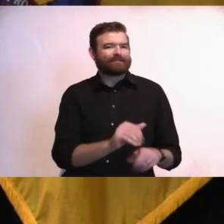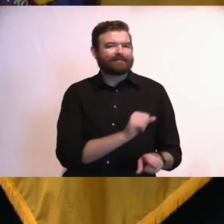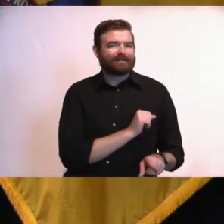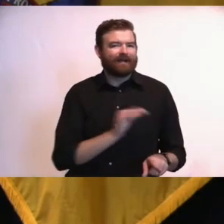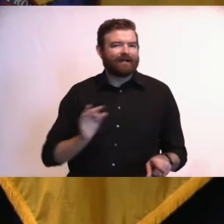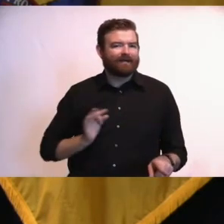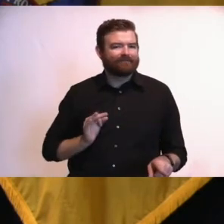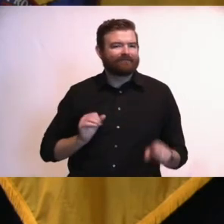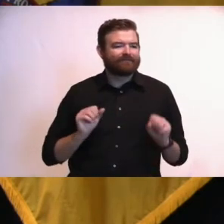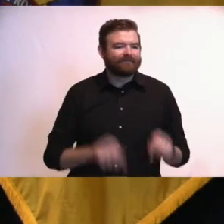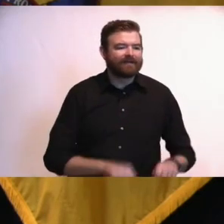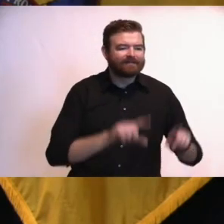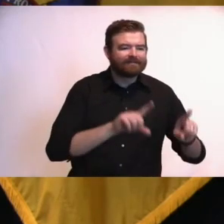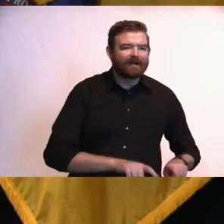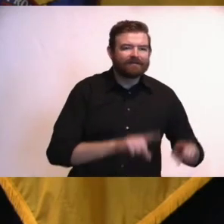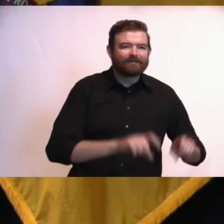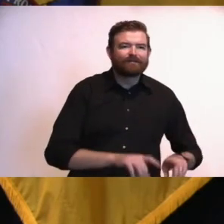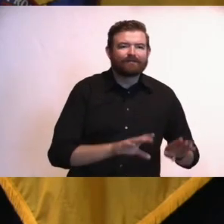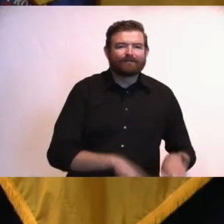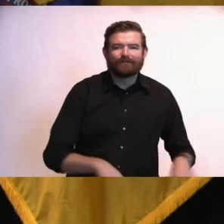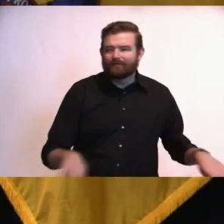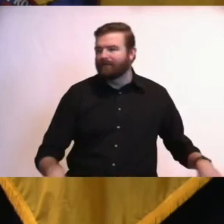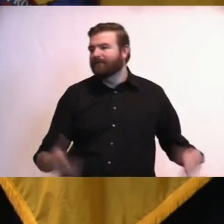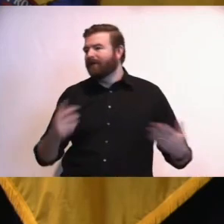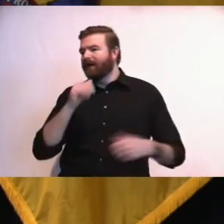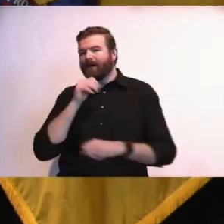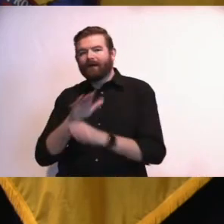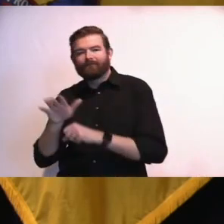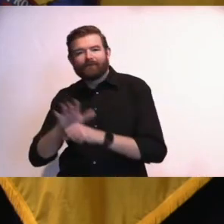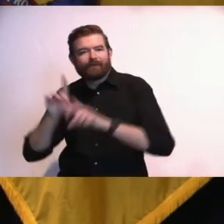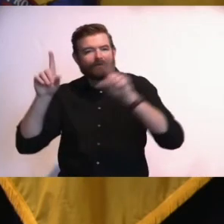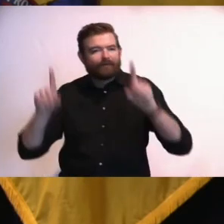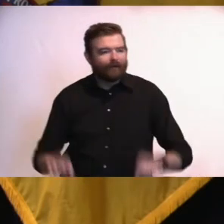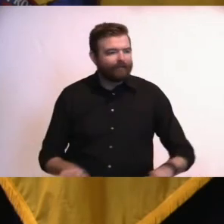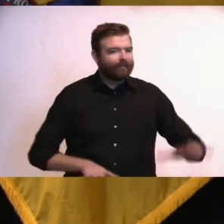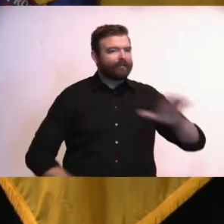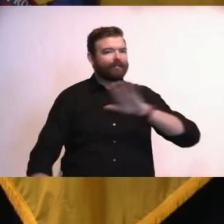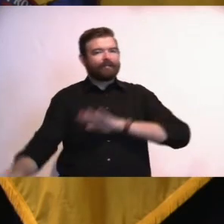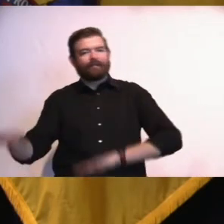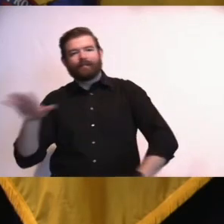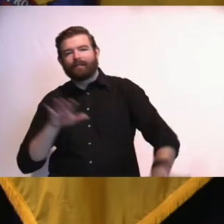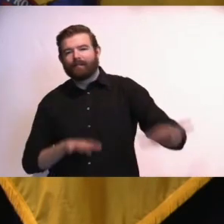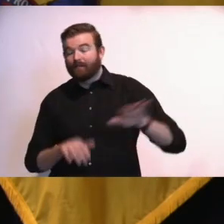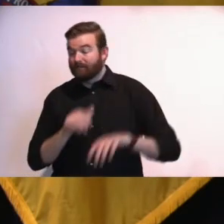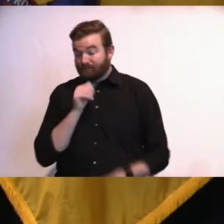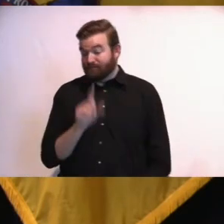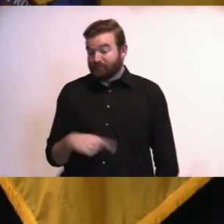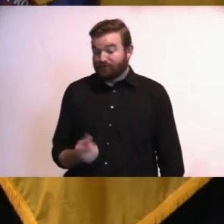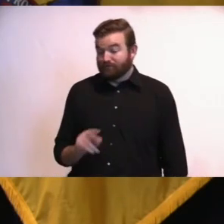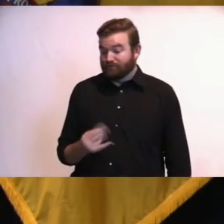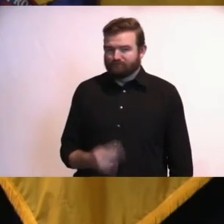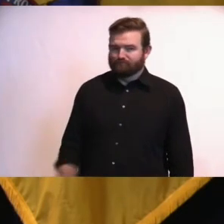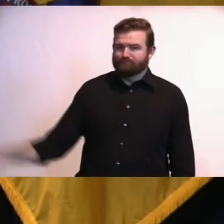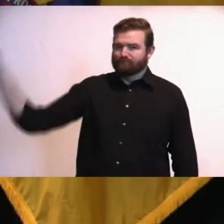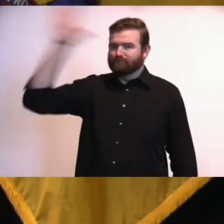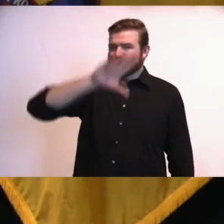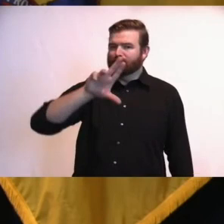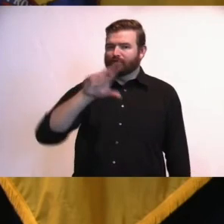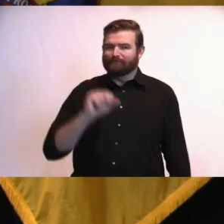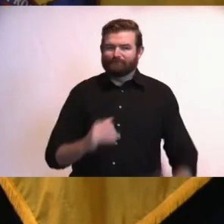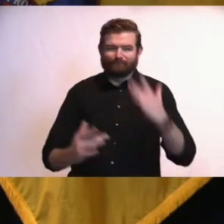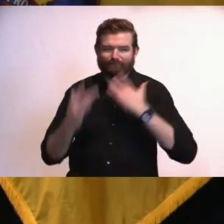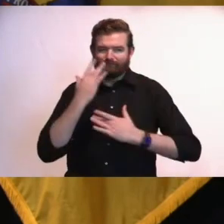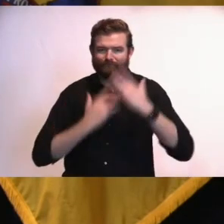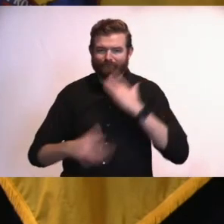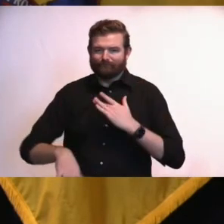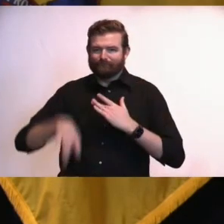and test supplies. The test supplies is not just a New Jersey challenge, it's a national, if not global, challenge. And I know the